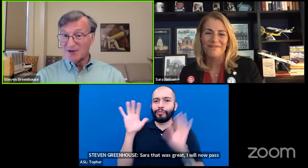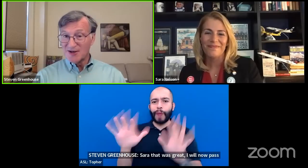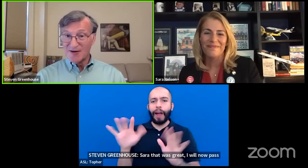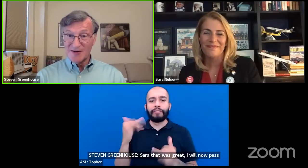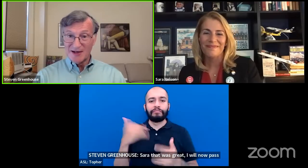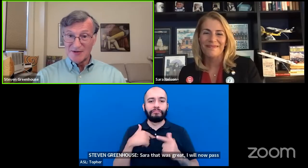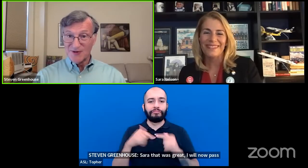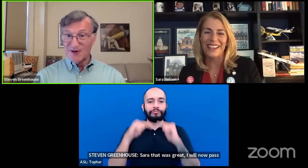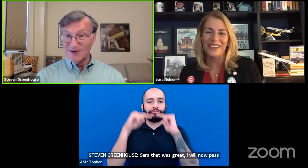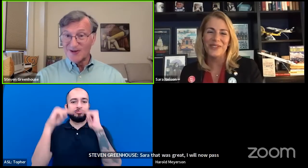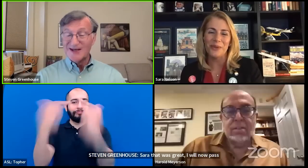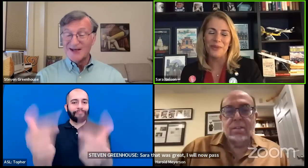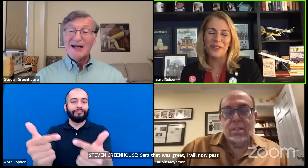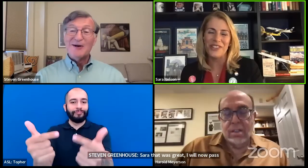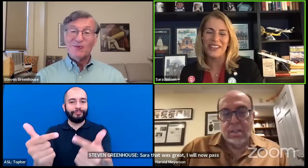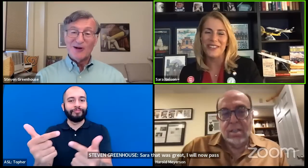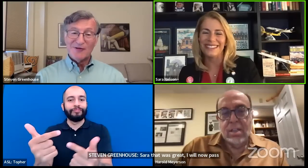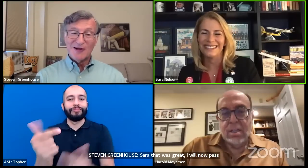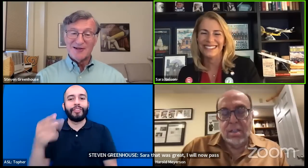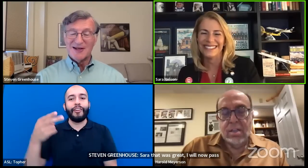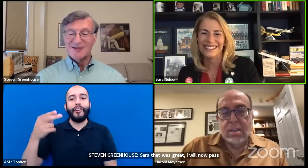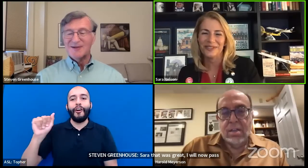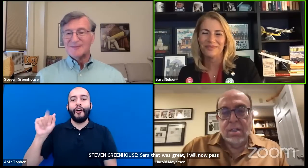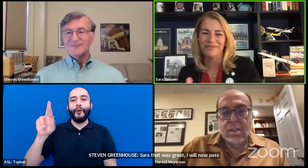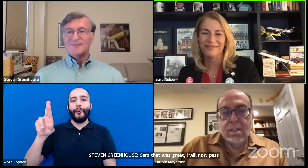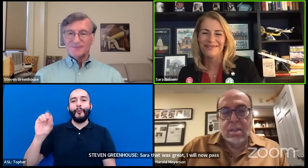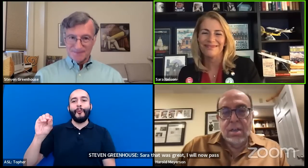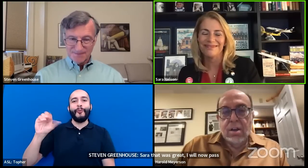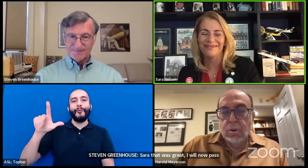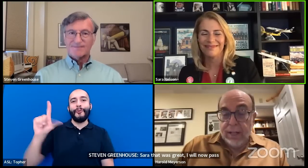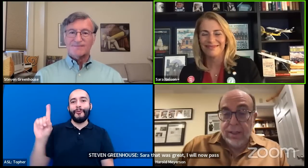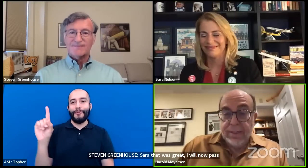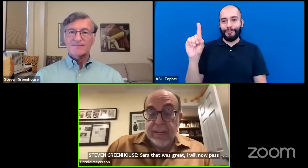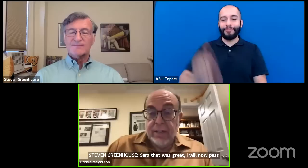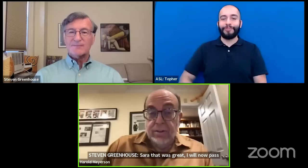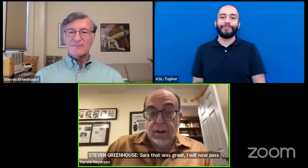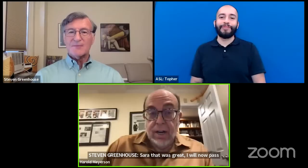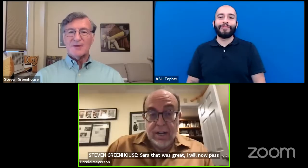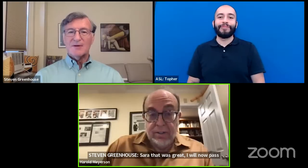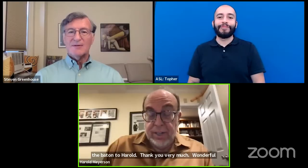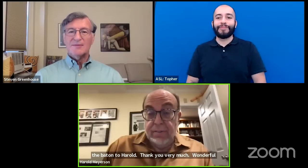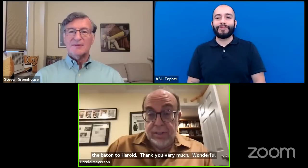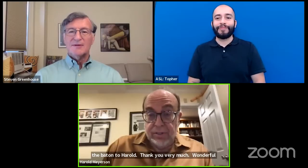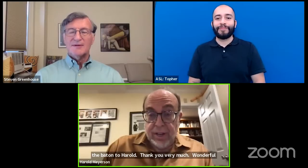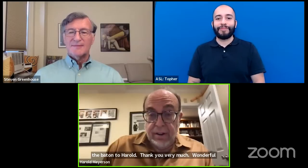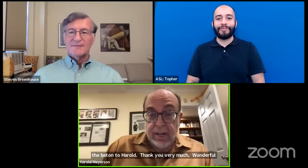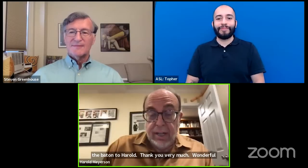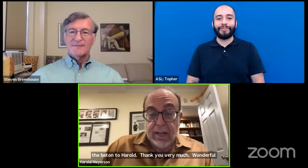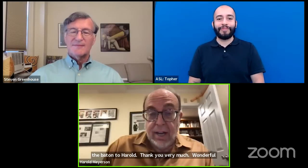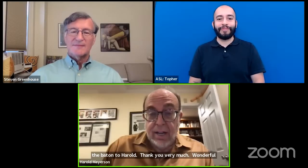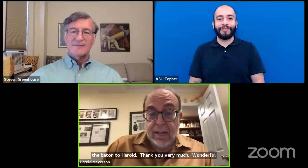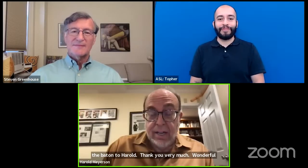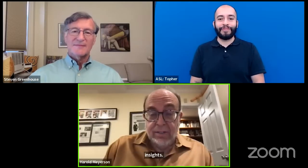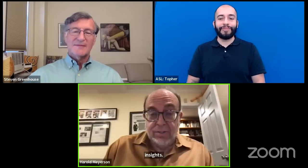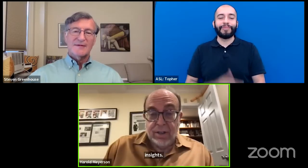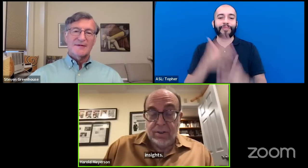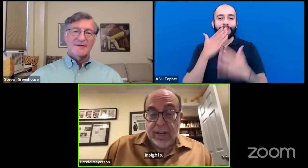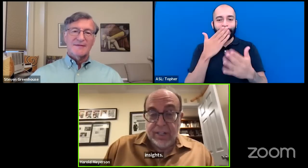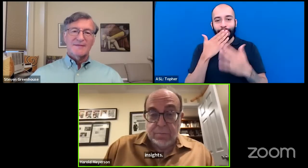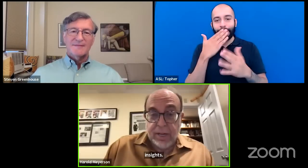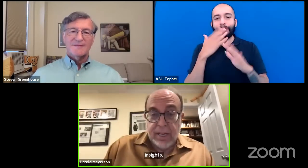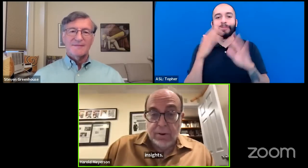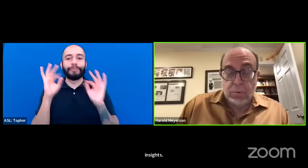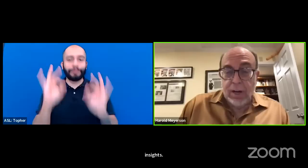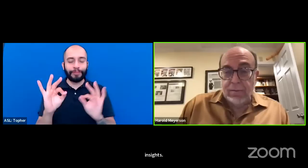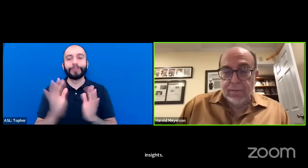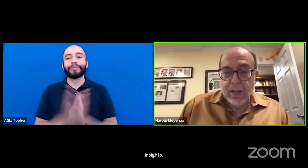thanks very much, Sarah. Thanks for Thank you so much, Stephen. Wonderful insights. Well, thank you, Steve and Sarah. It is